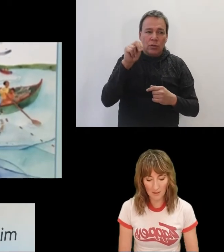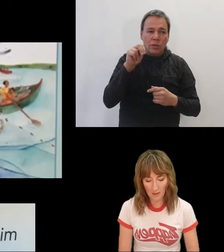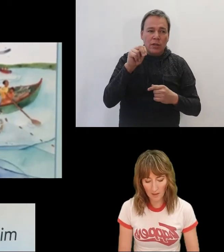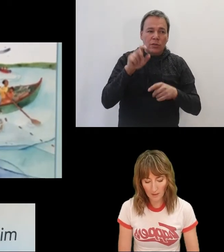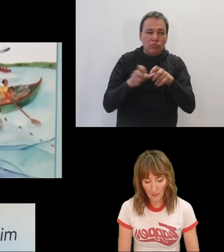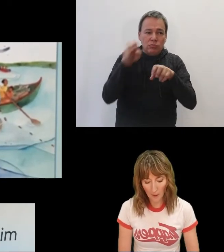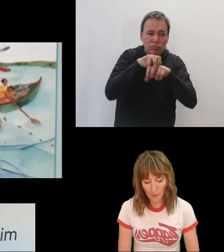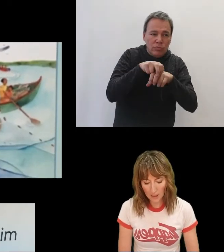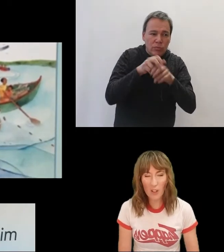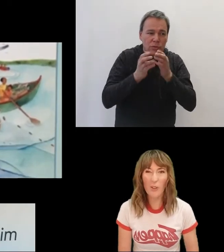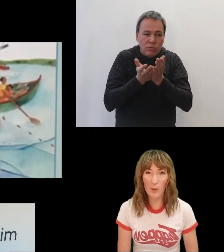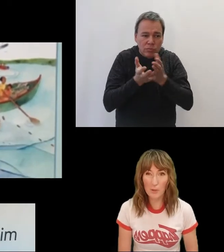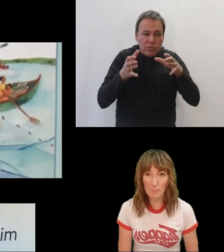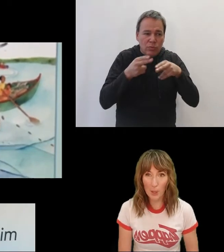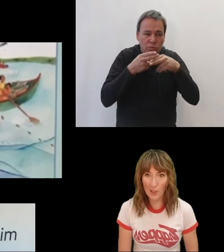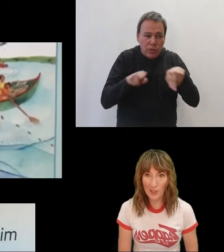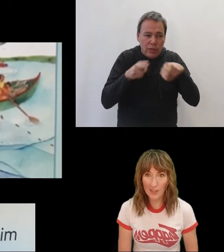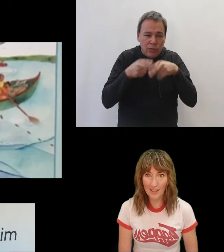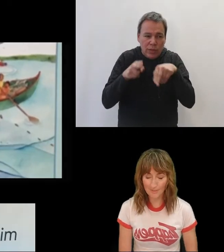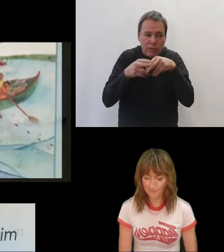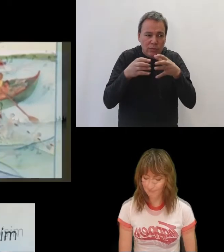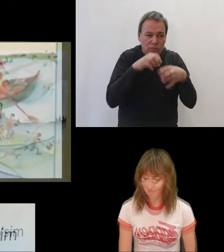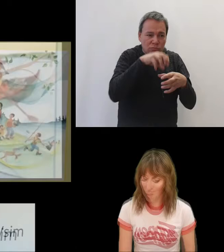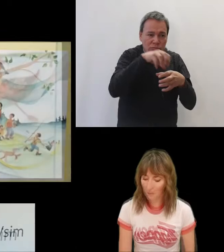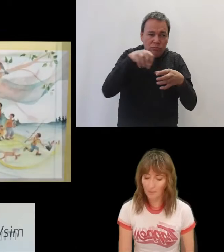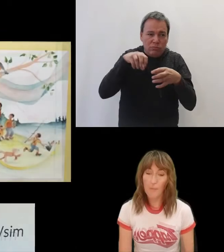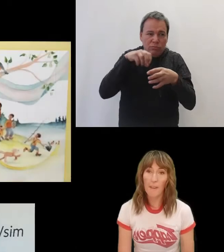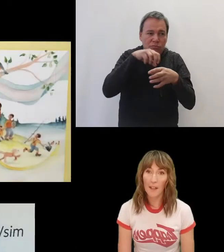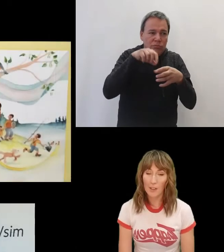Grandpa. Oh, look at all those birds.